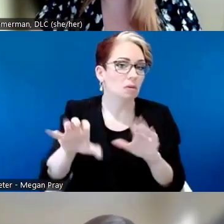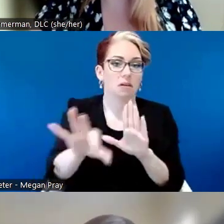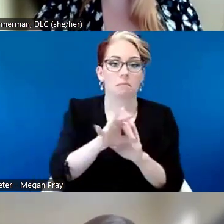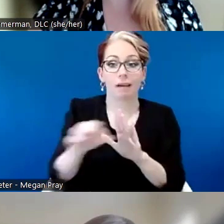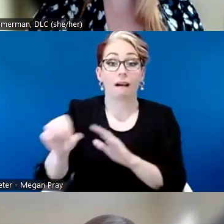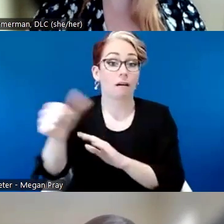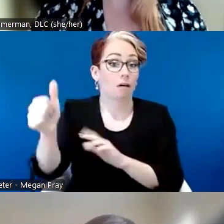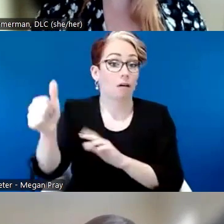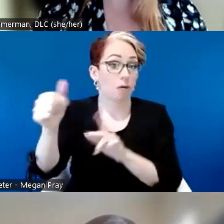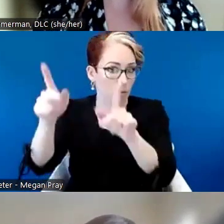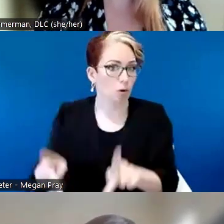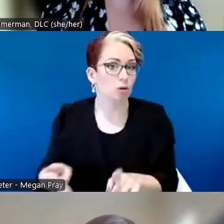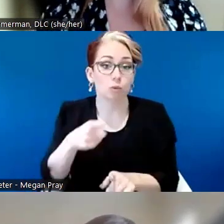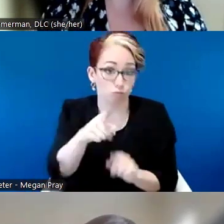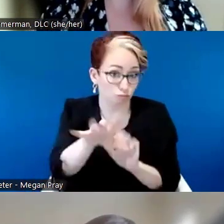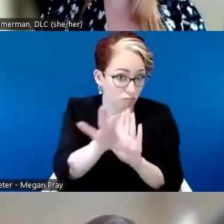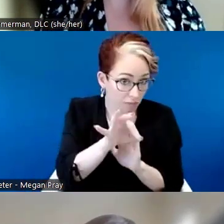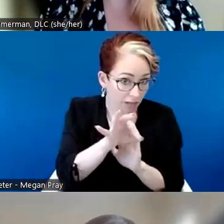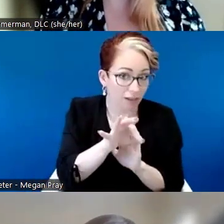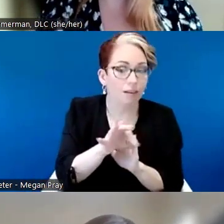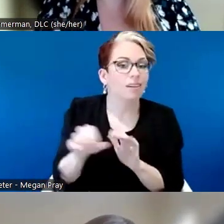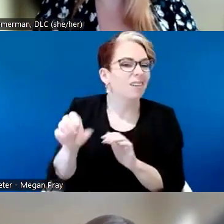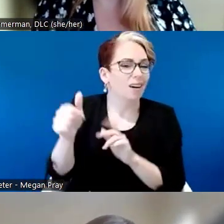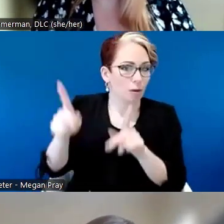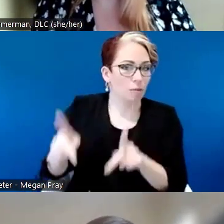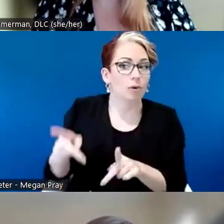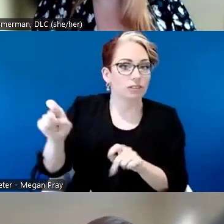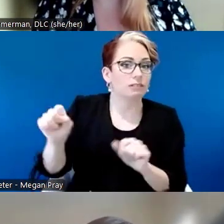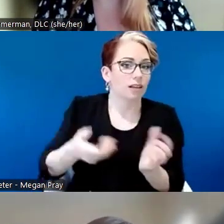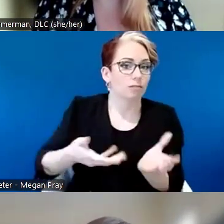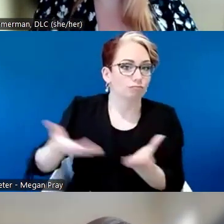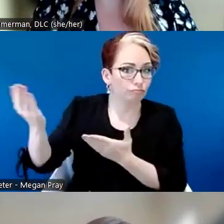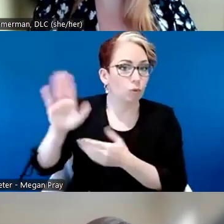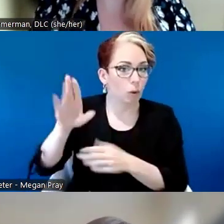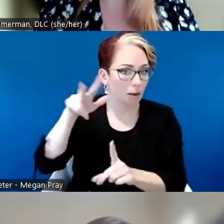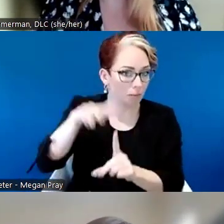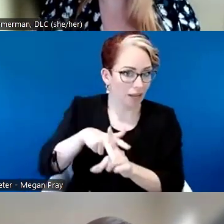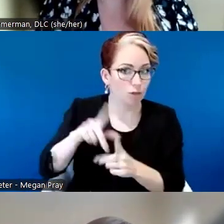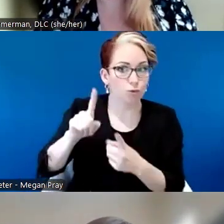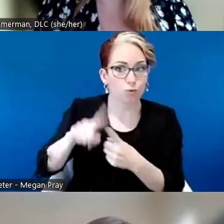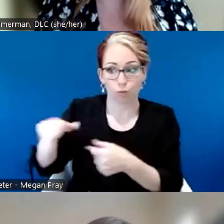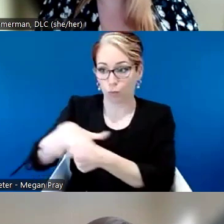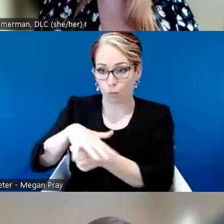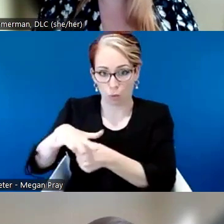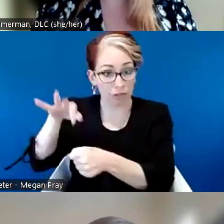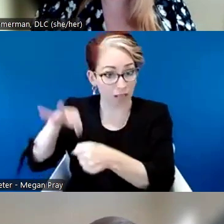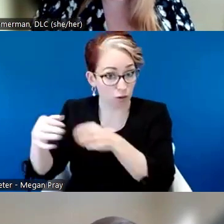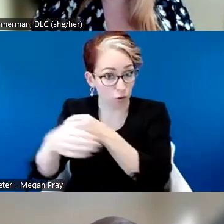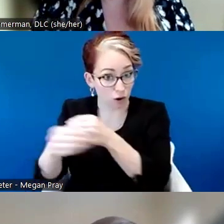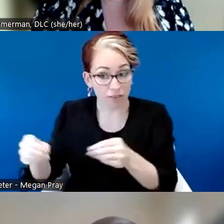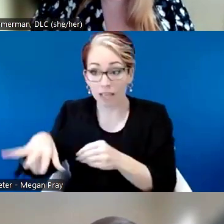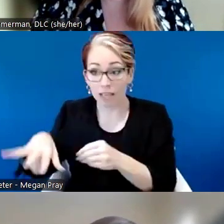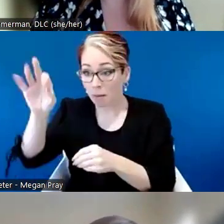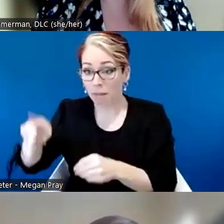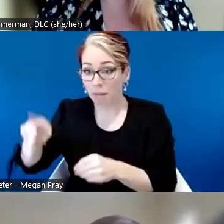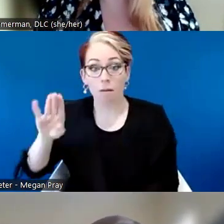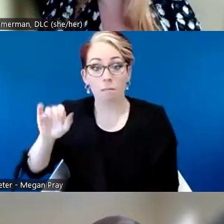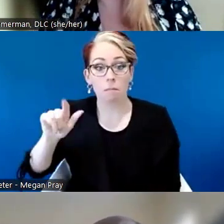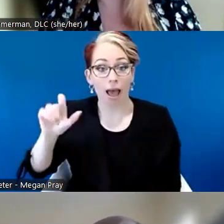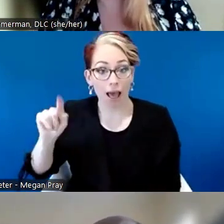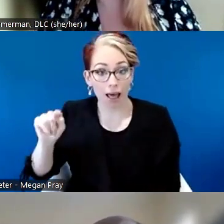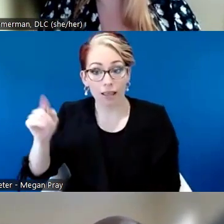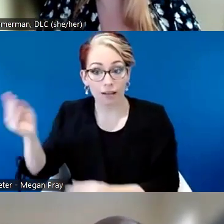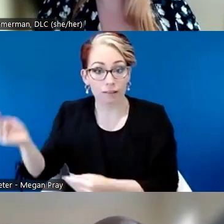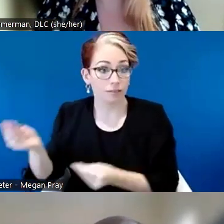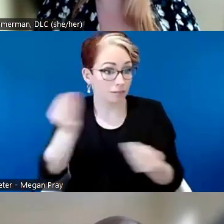to deliver that application to your local election office, pick up a ballot, deliver it to you, you mark